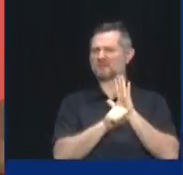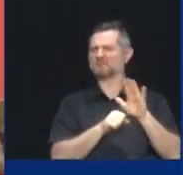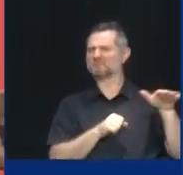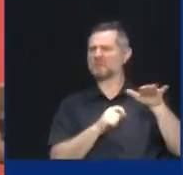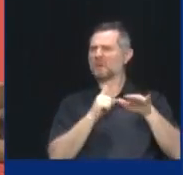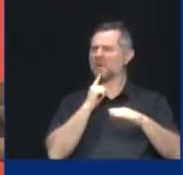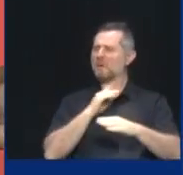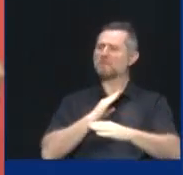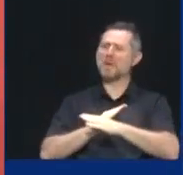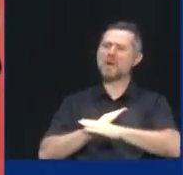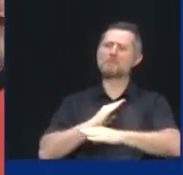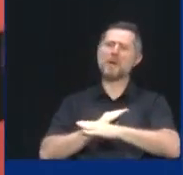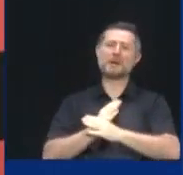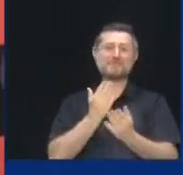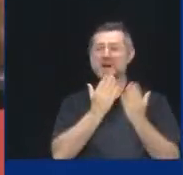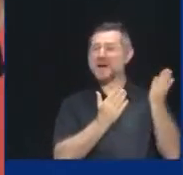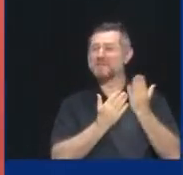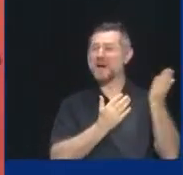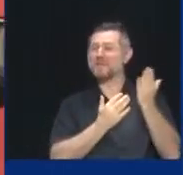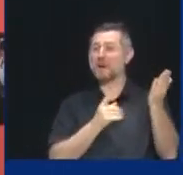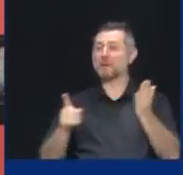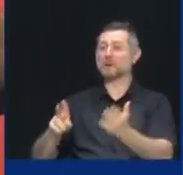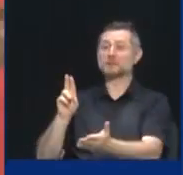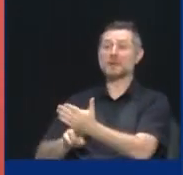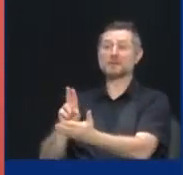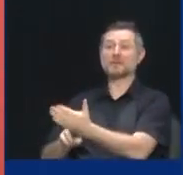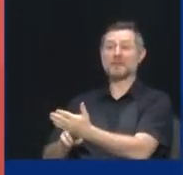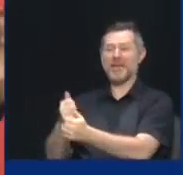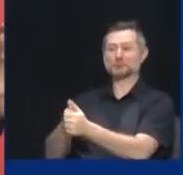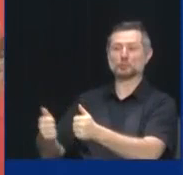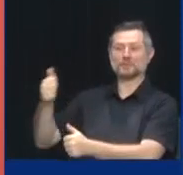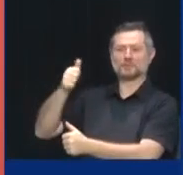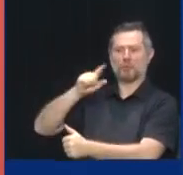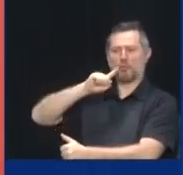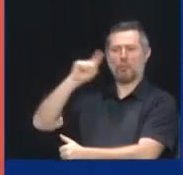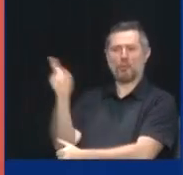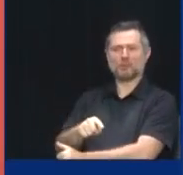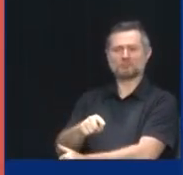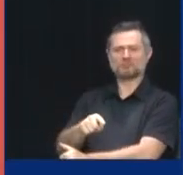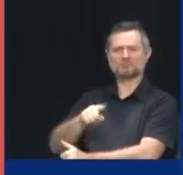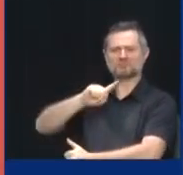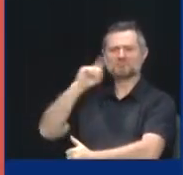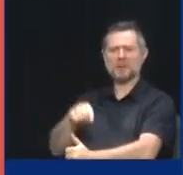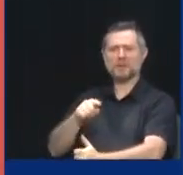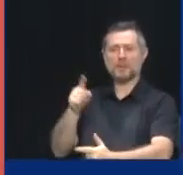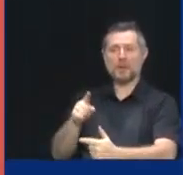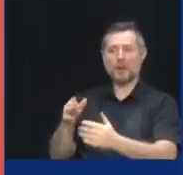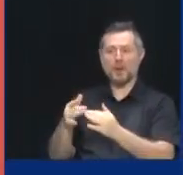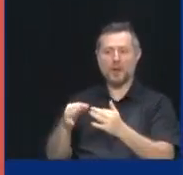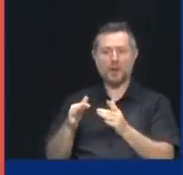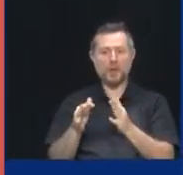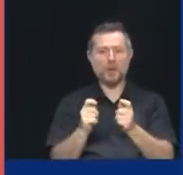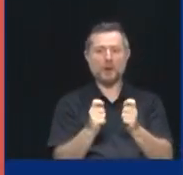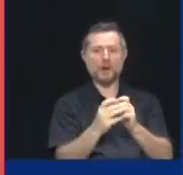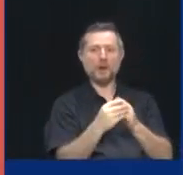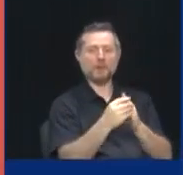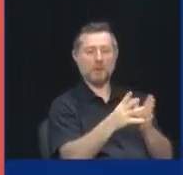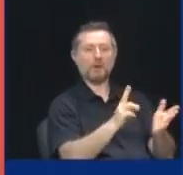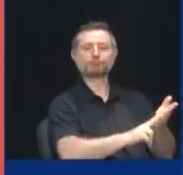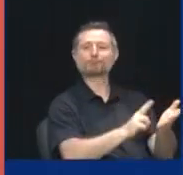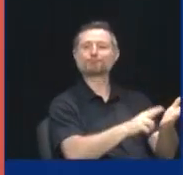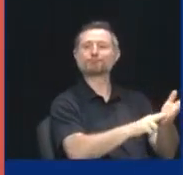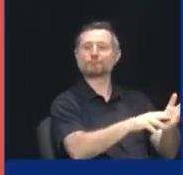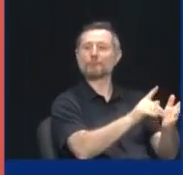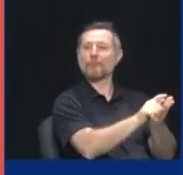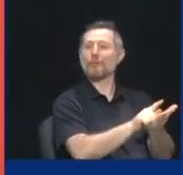executive orders. And that led to the passage of those laws and the signing into law. And even in a pandemic, we